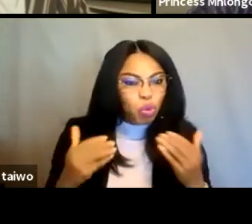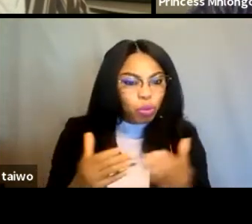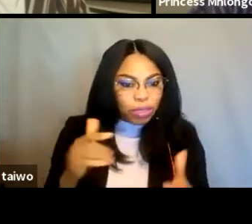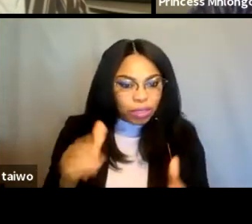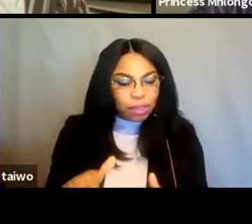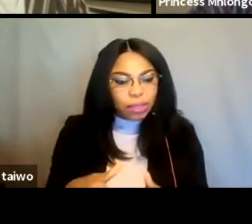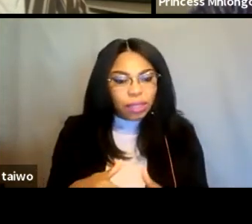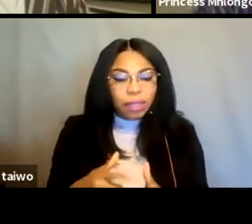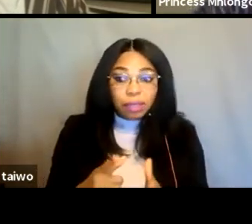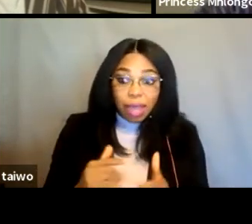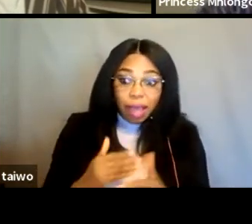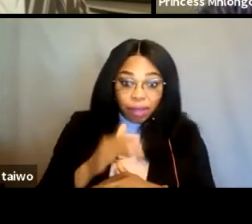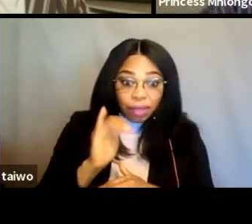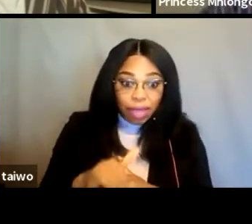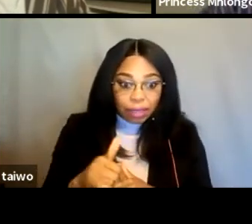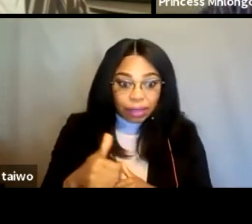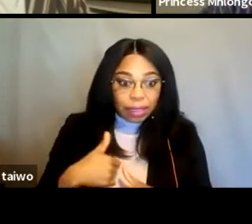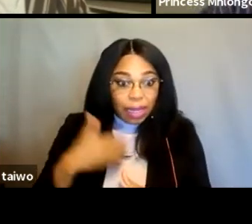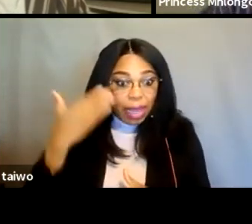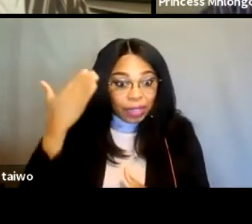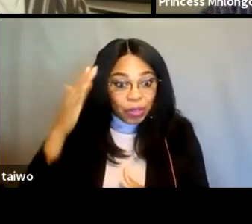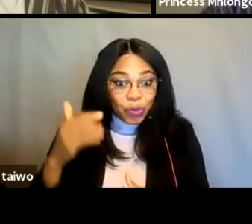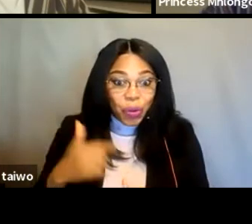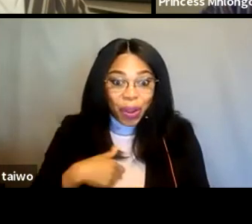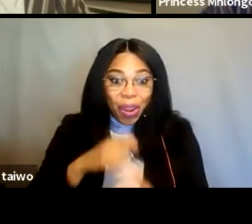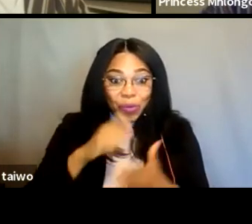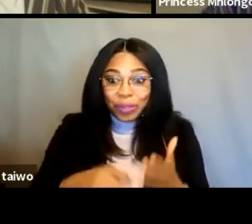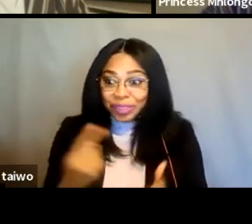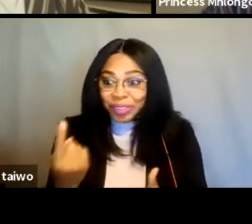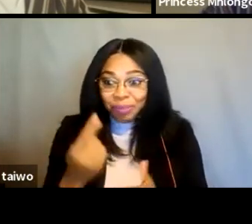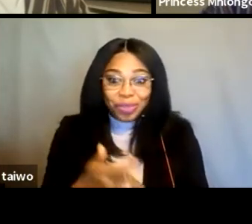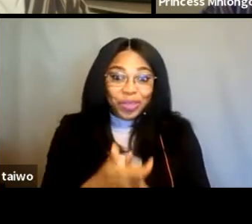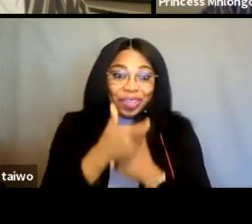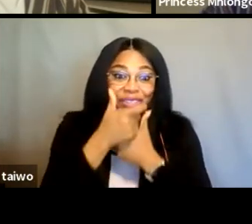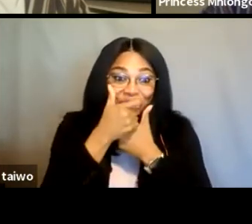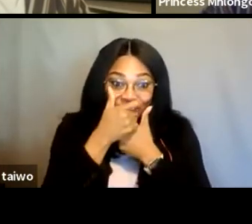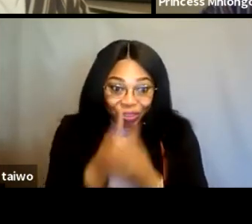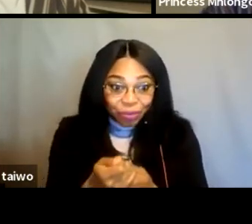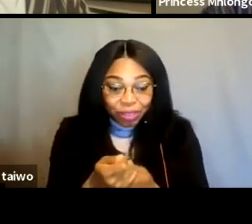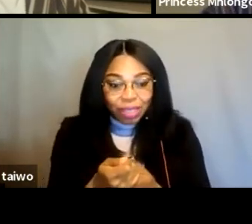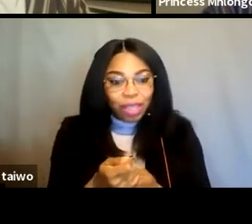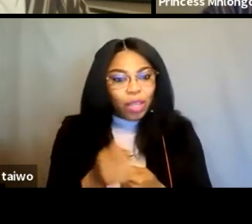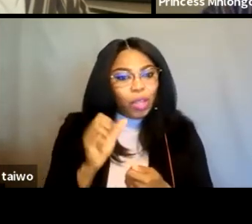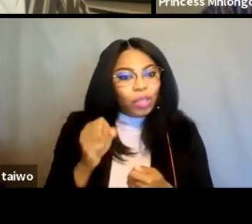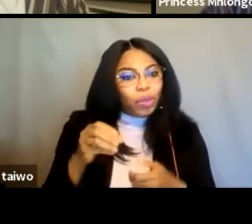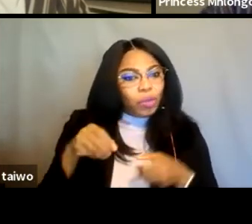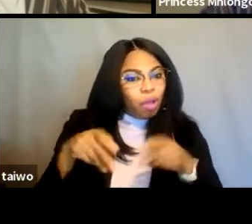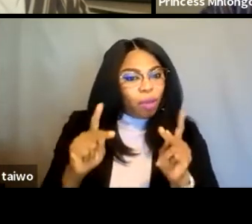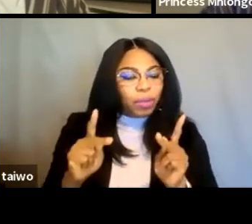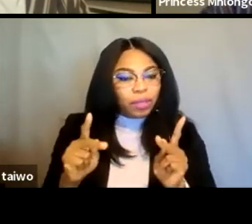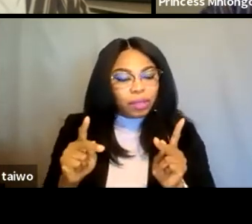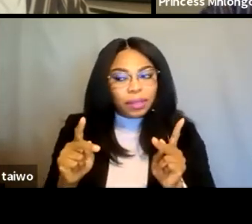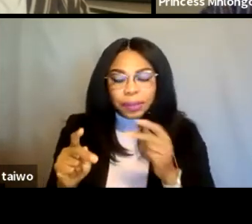response. And I didn't know that I wrote something really interesting. So the opportunity